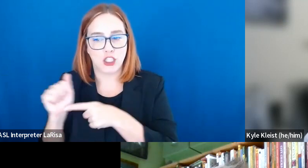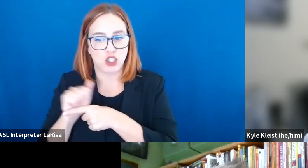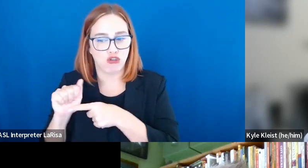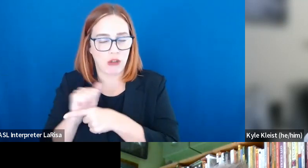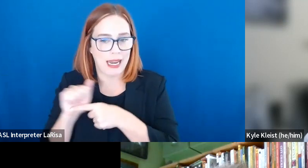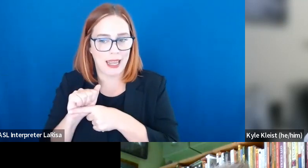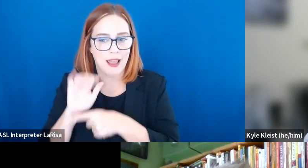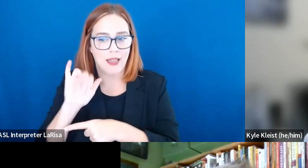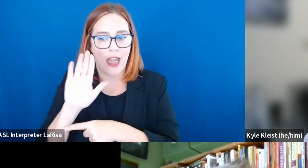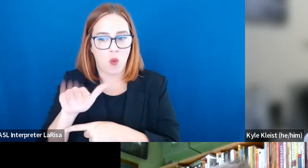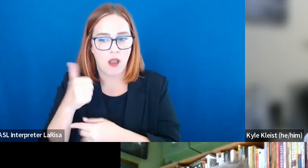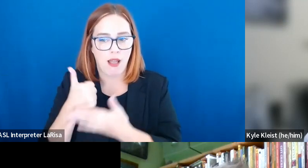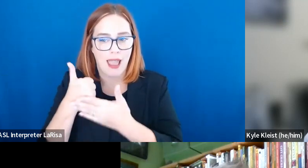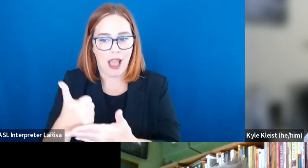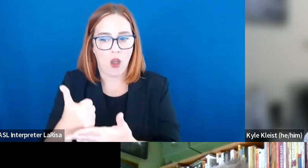are at.